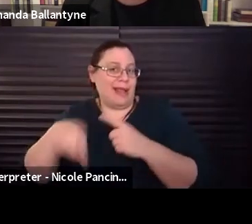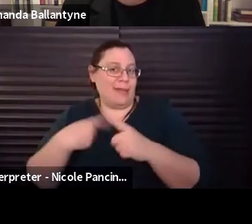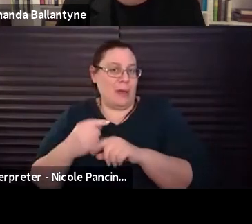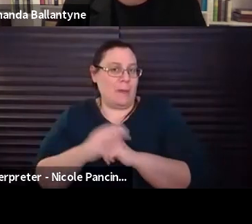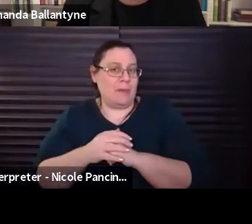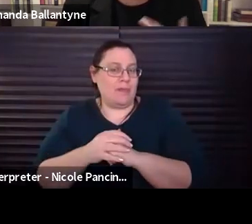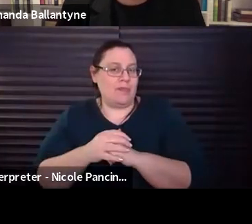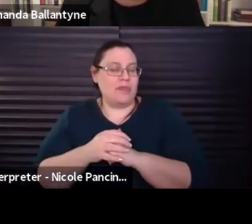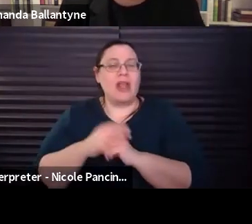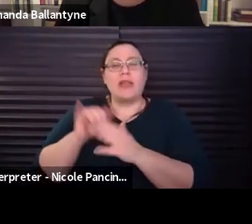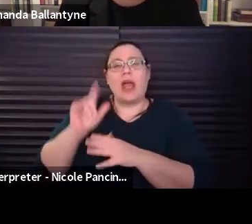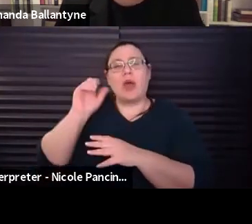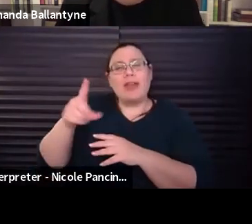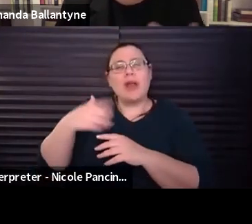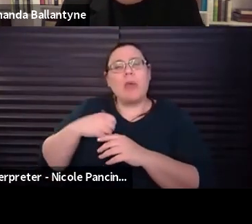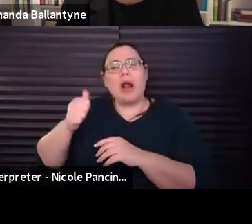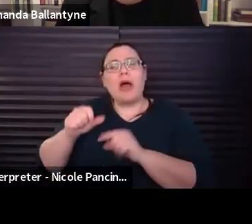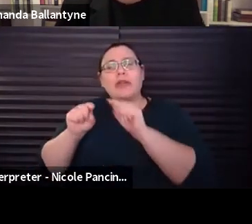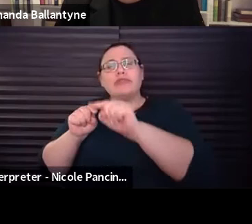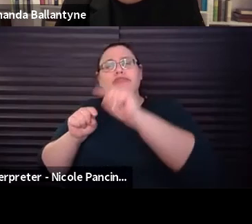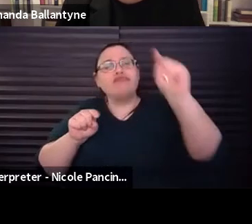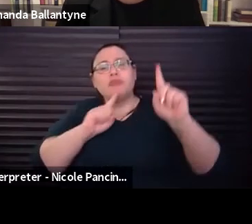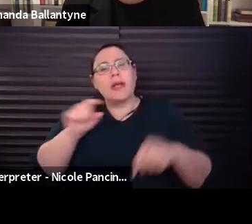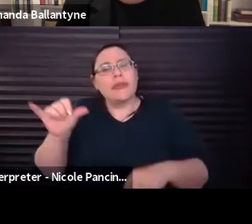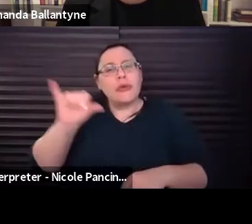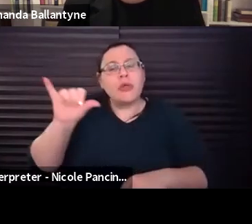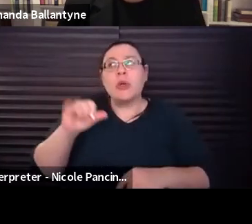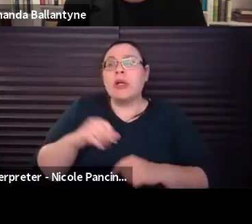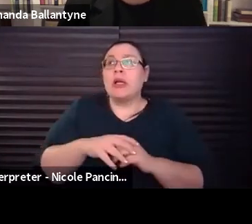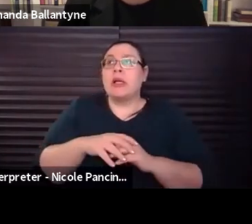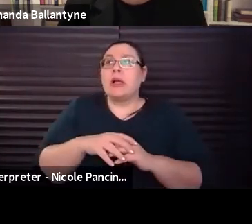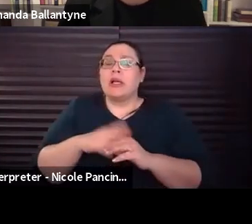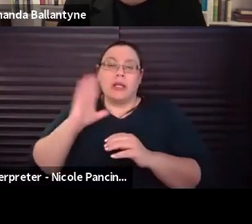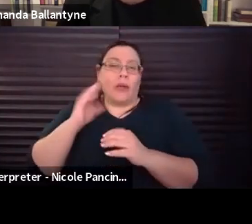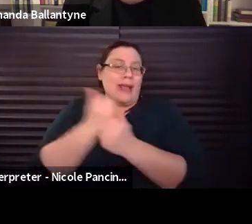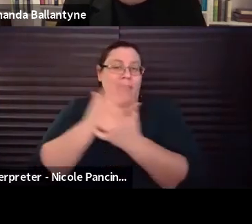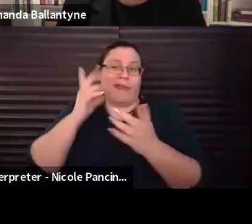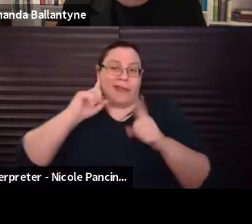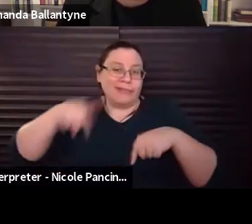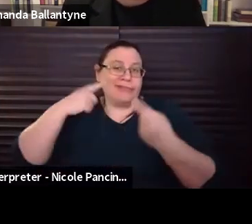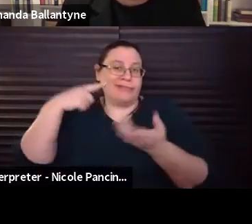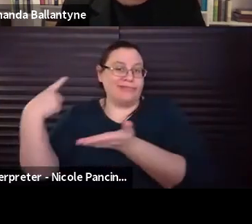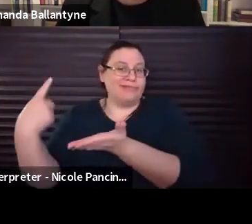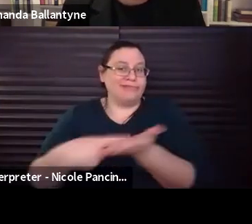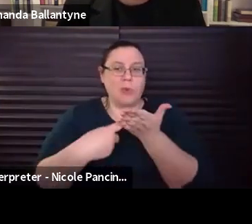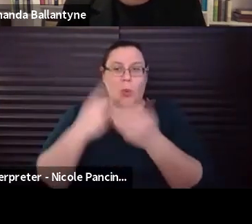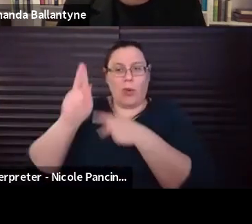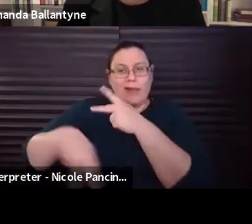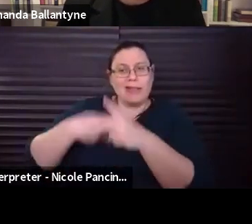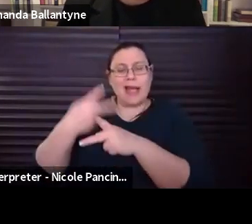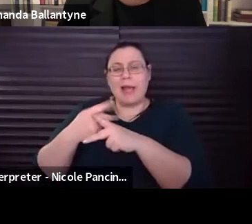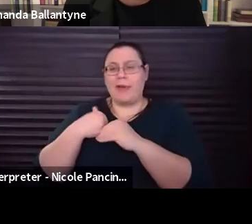that question to other panelists. Really, given all the things we've discussed, what are the types of guardrails